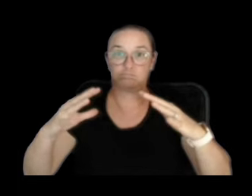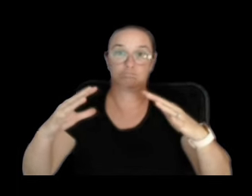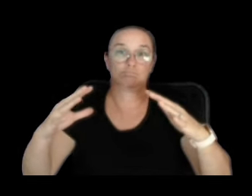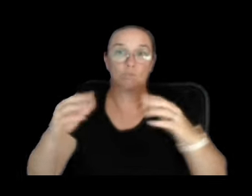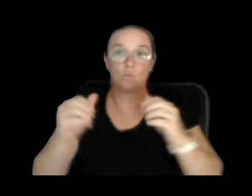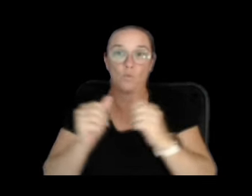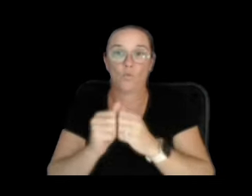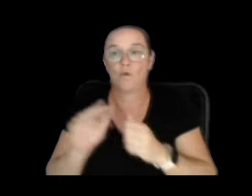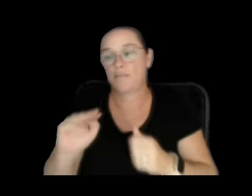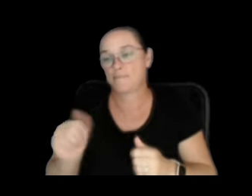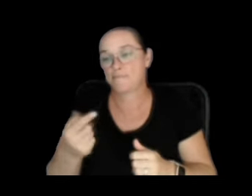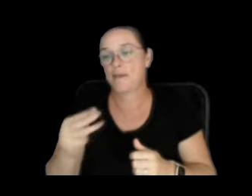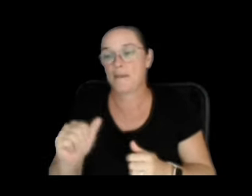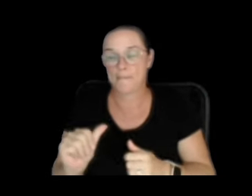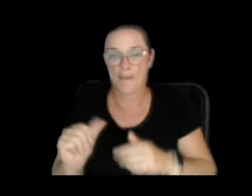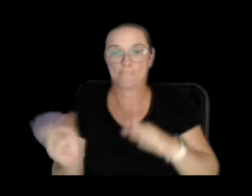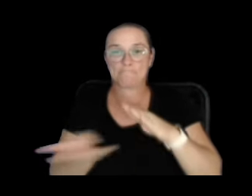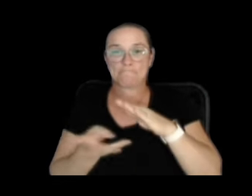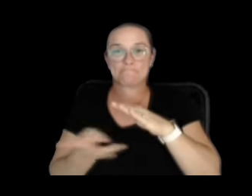magma building underground.